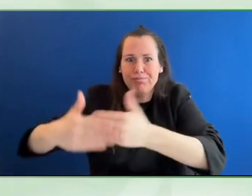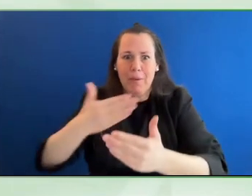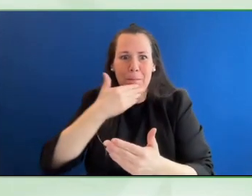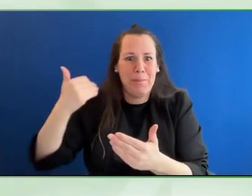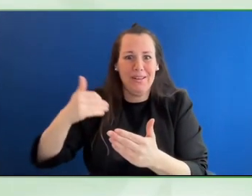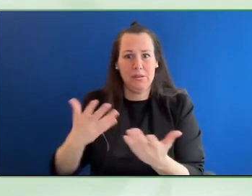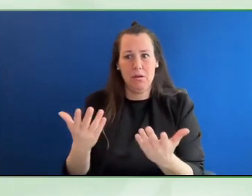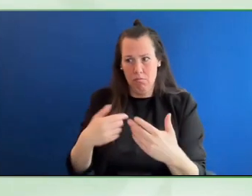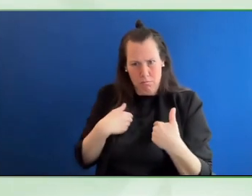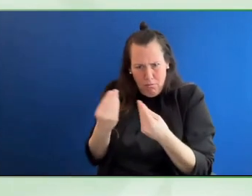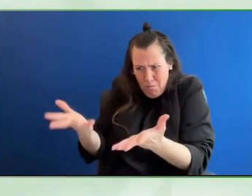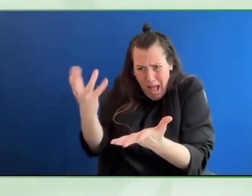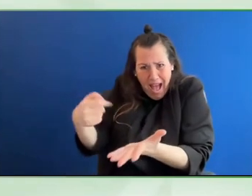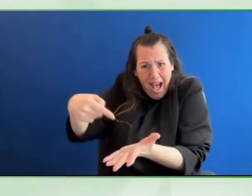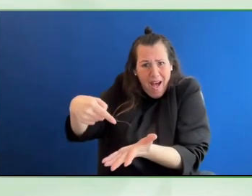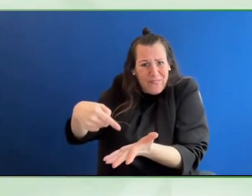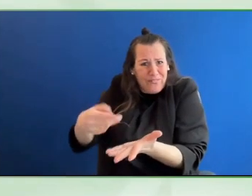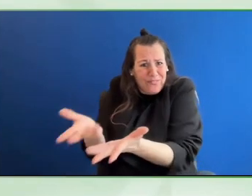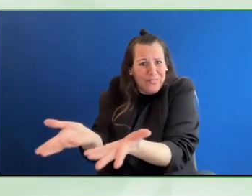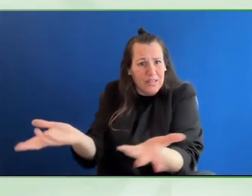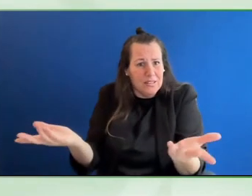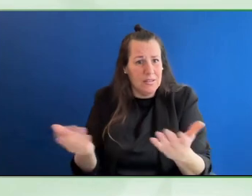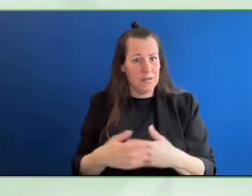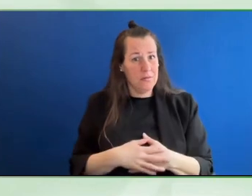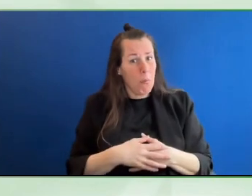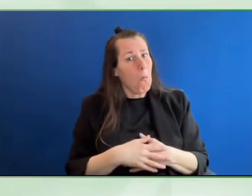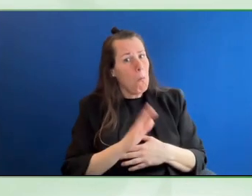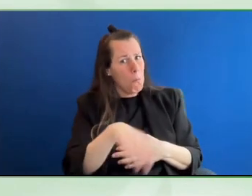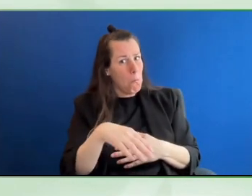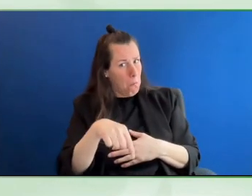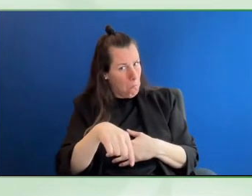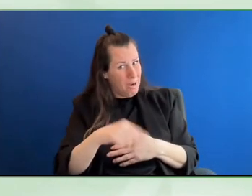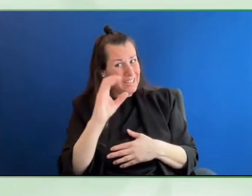Mostly what we're looking for is people who are interested and who